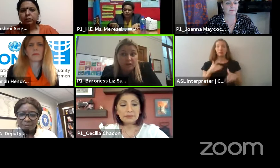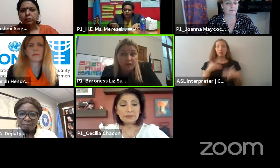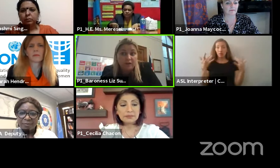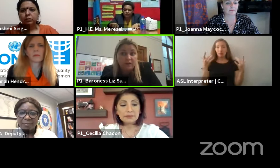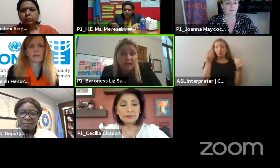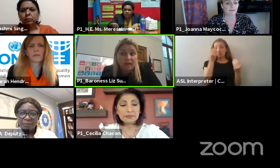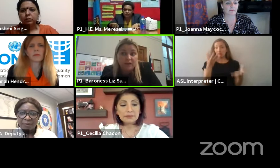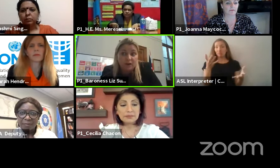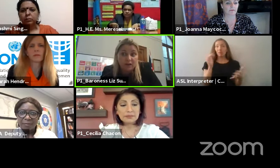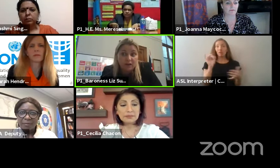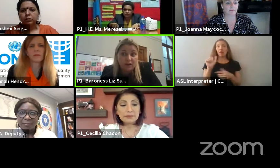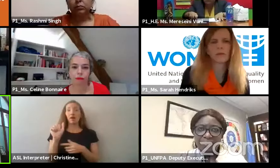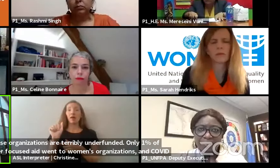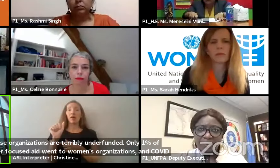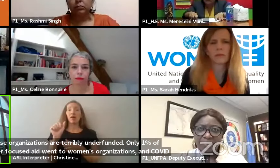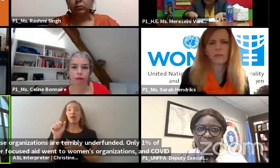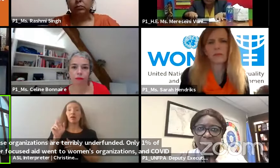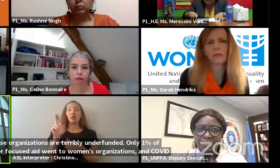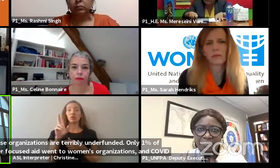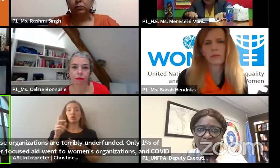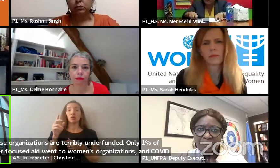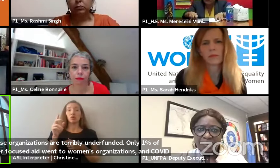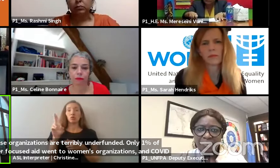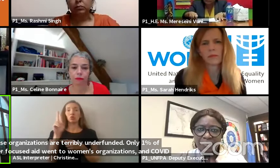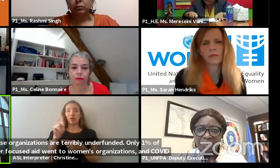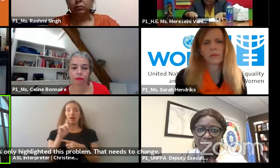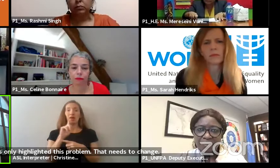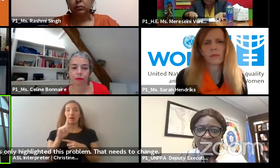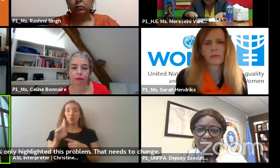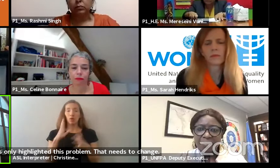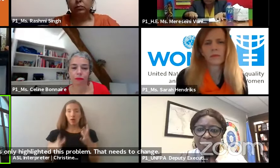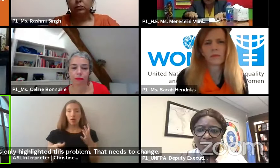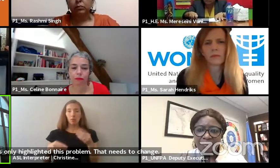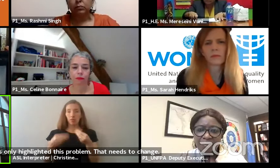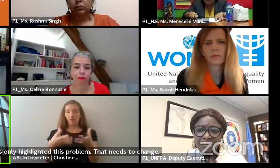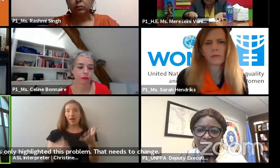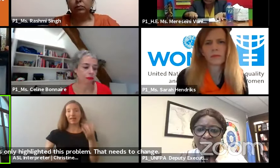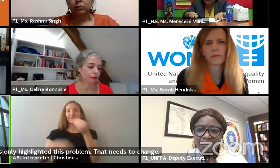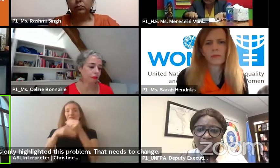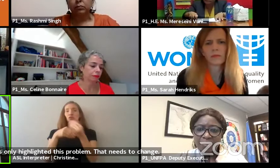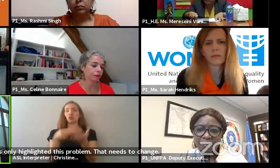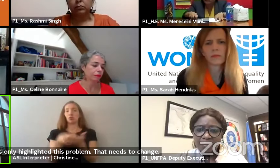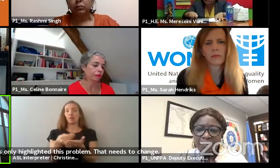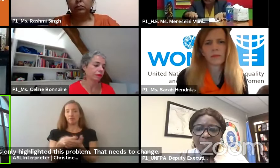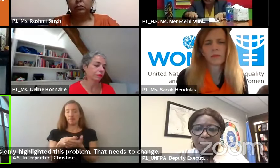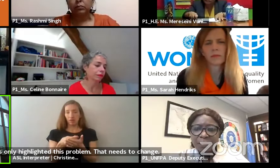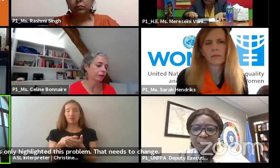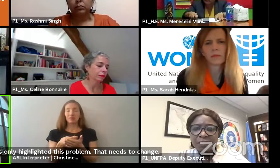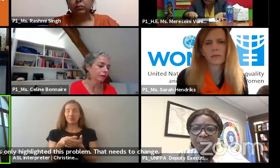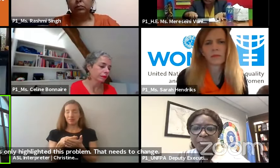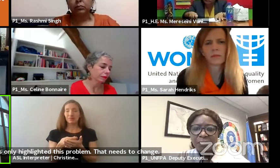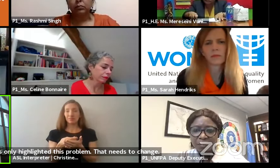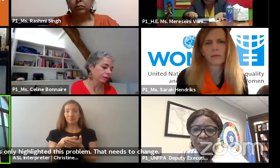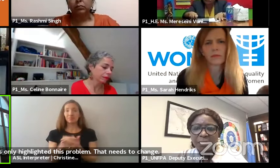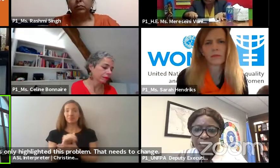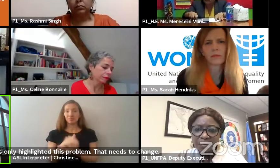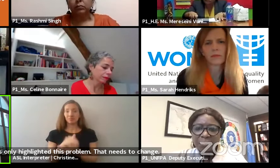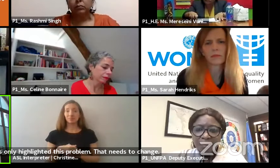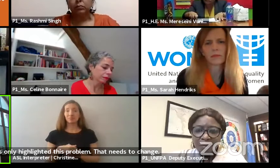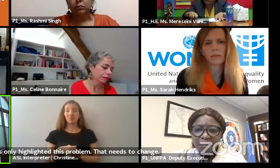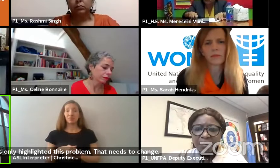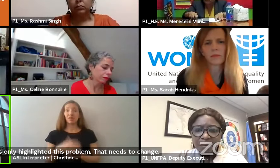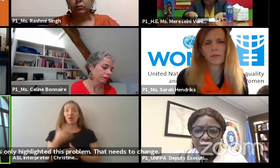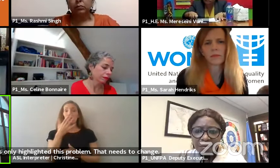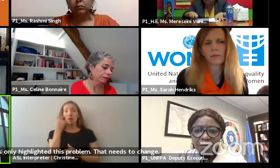additional funding to the Trust Fund to End Violence Against Women. As Panzili said earlier, this COVID-19 crisis response window is designed